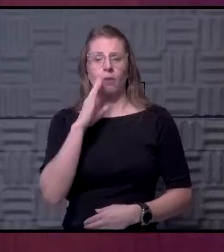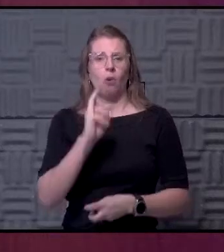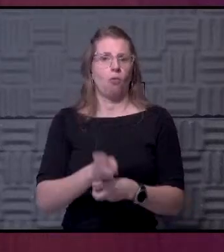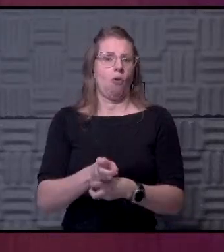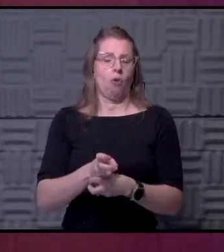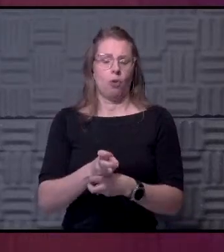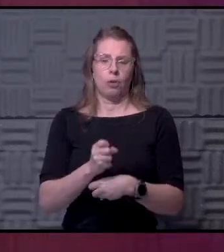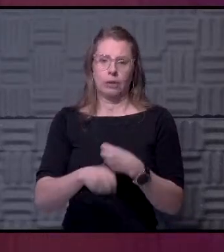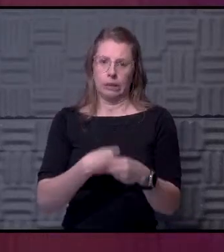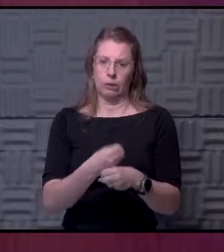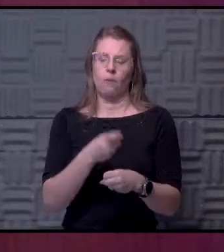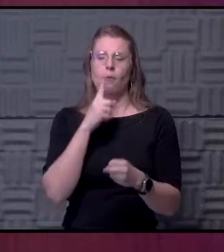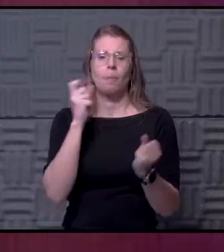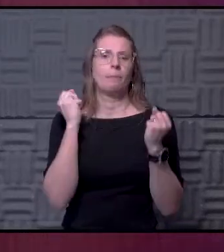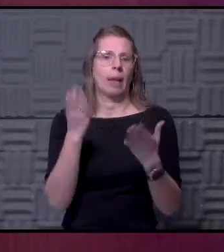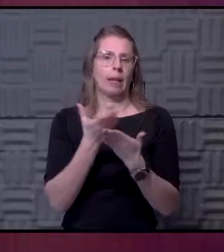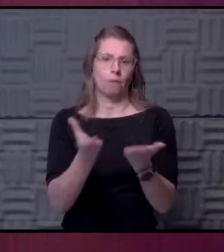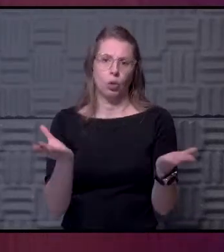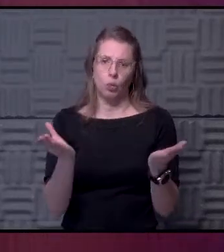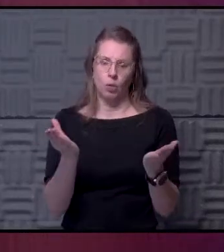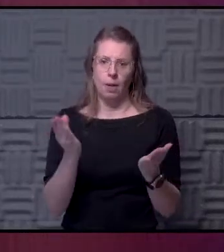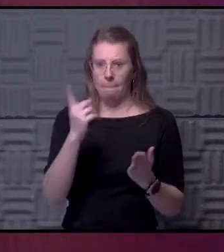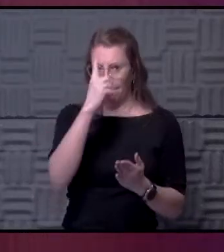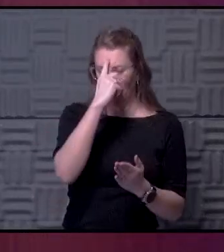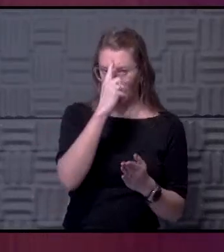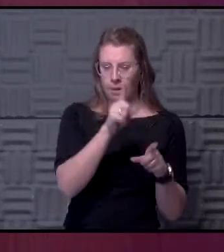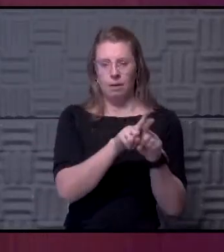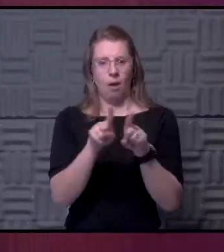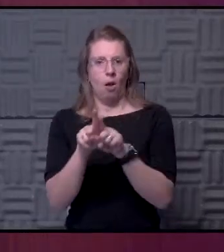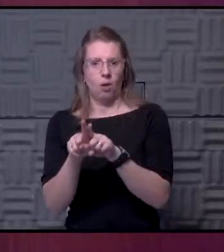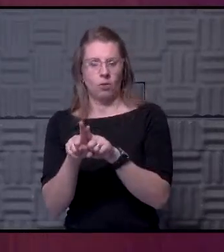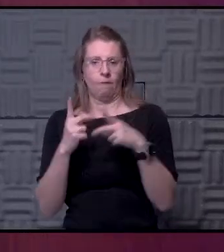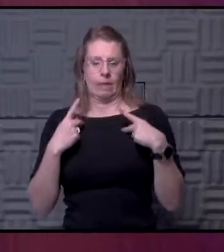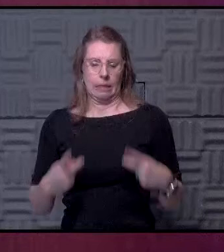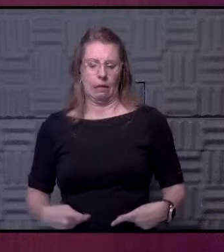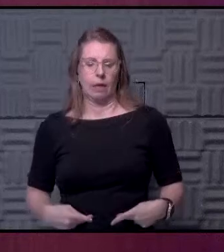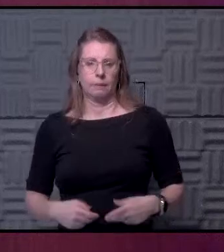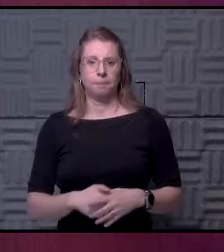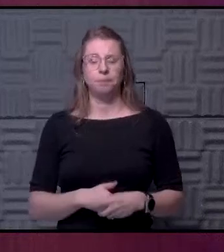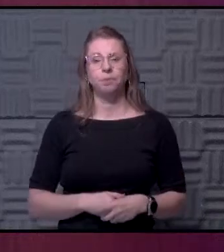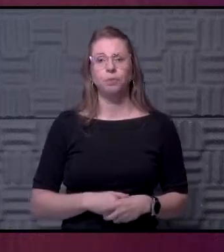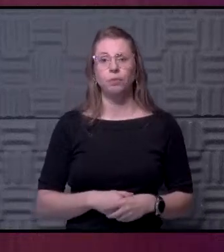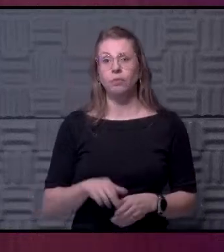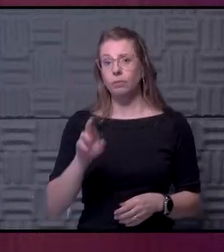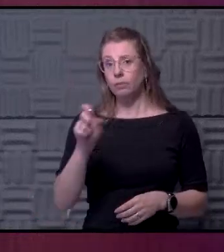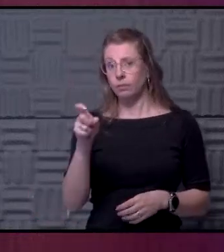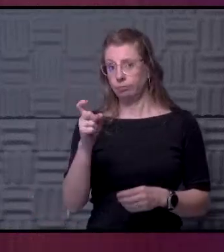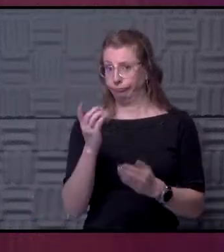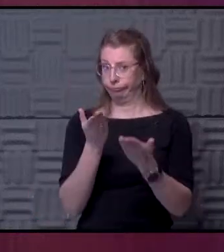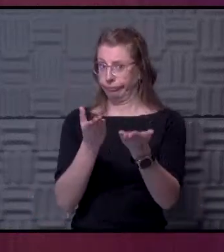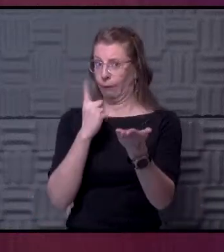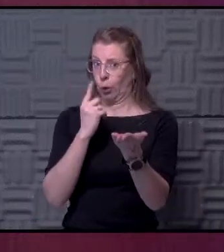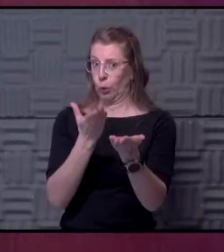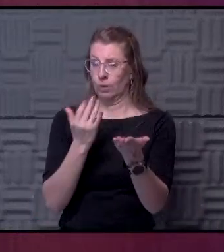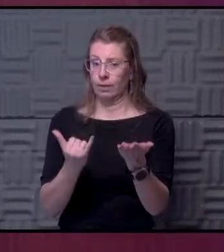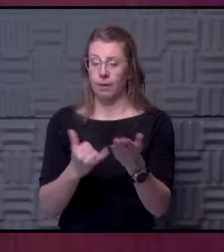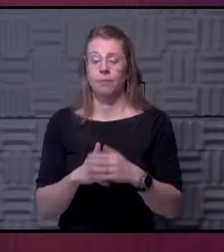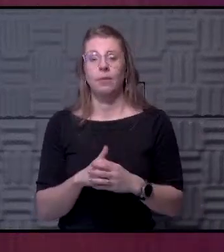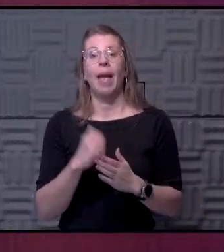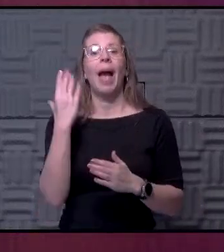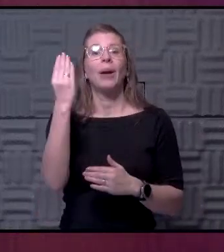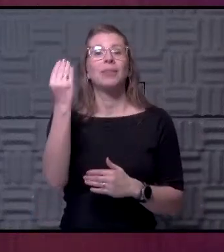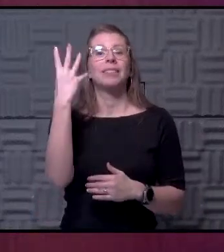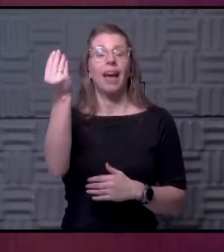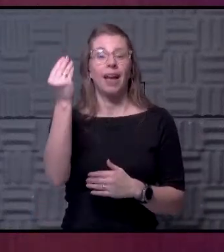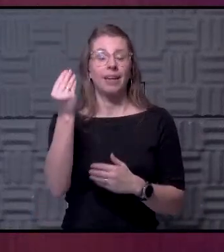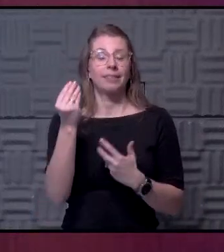hard year for many of you, both mentally and physically. So we got a prescription for you today. Go